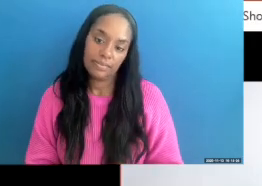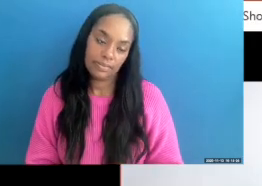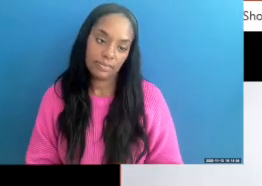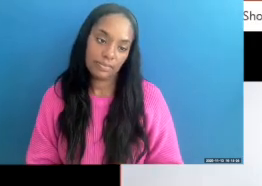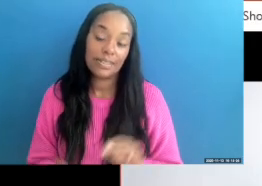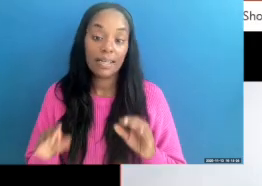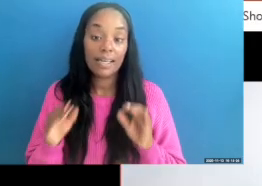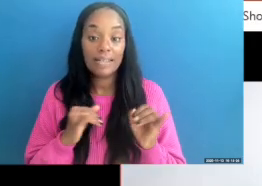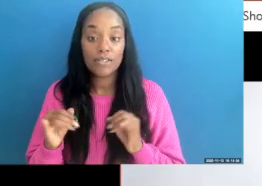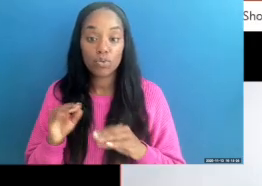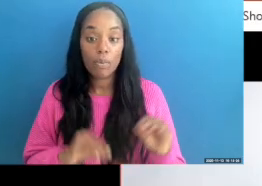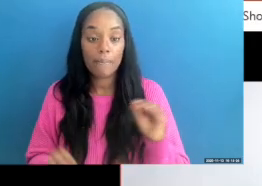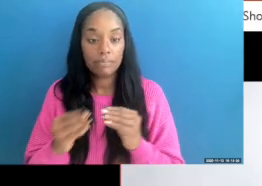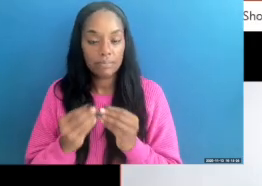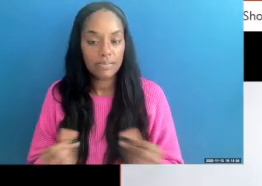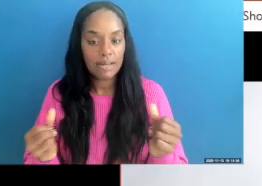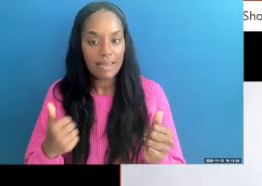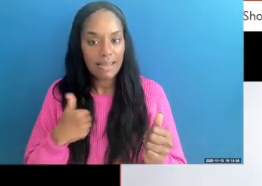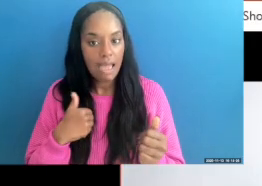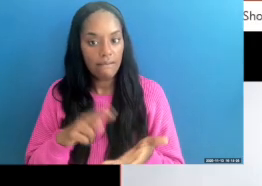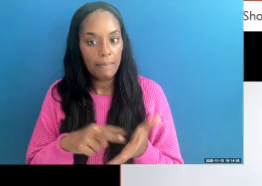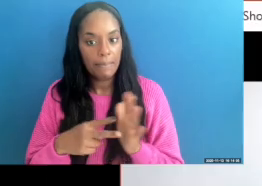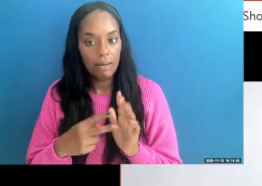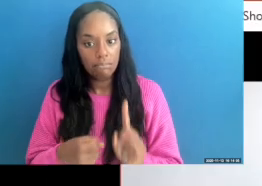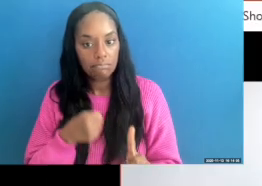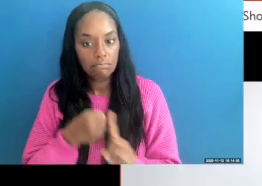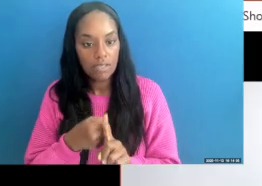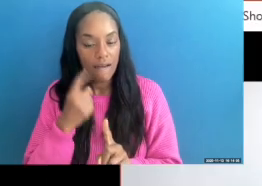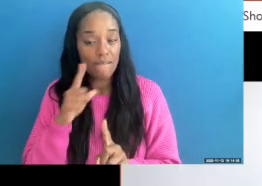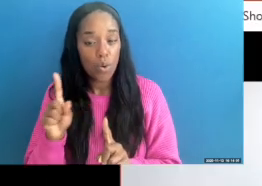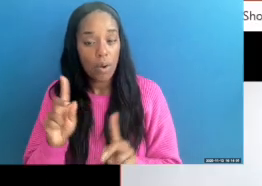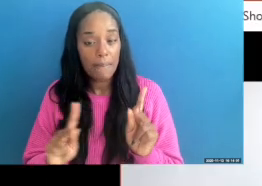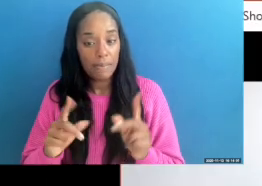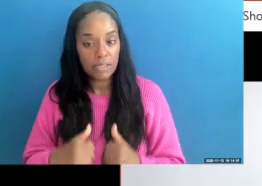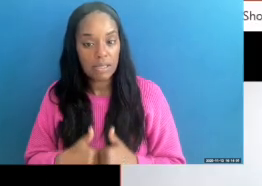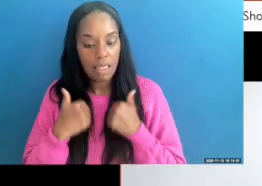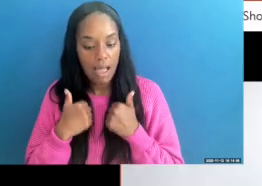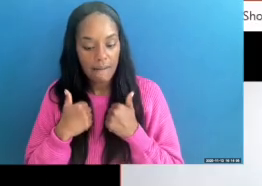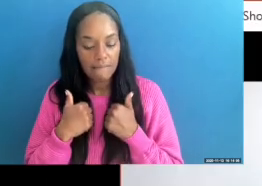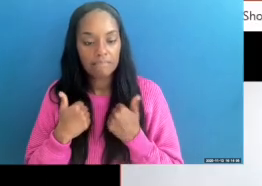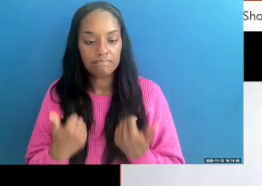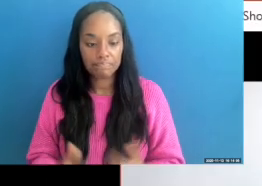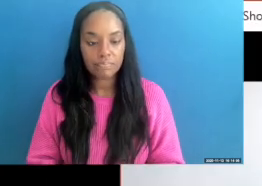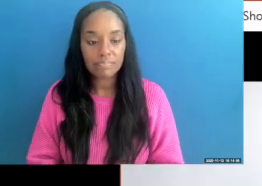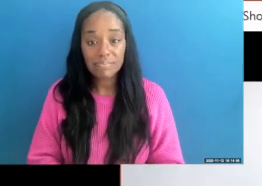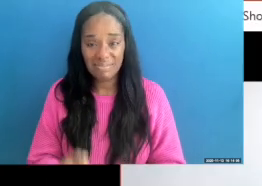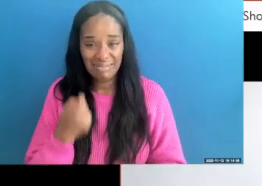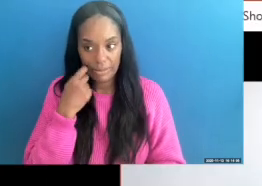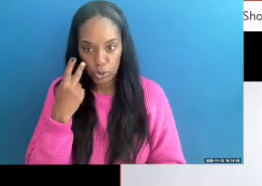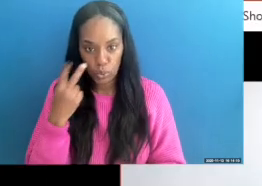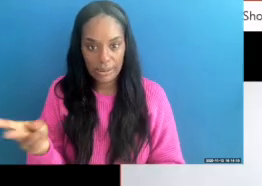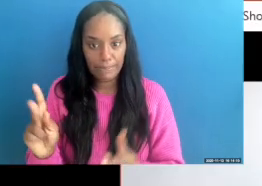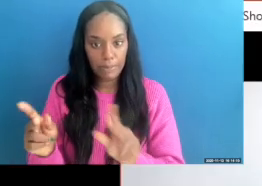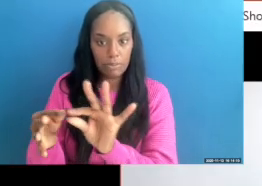Yes. Individual mobility solutions can also have a meaningful impact on participants' lives. As reflected